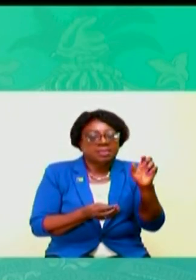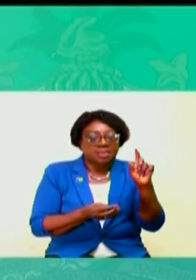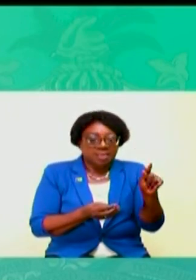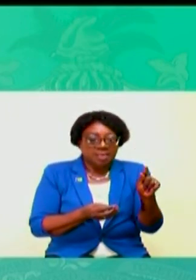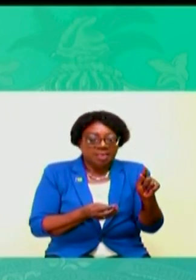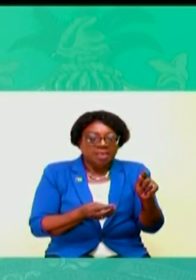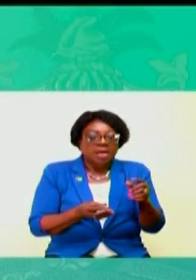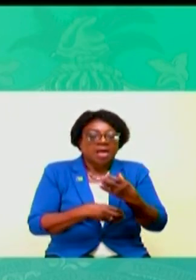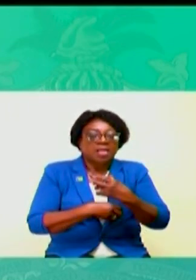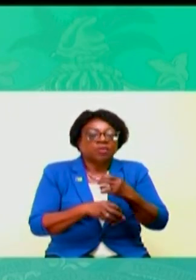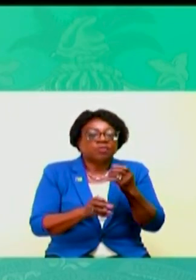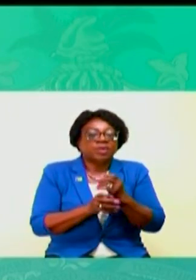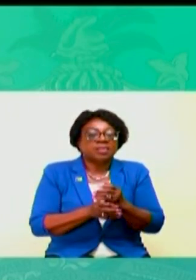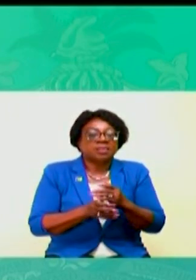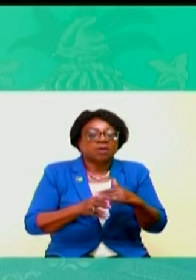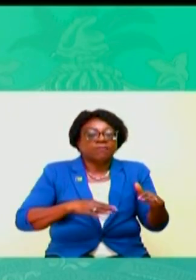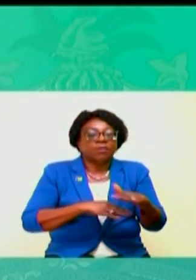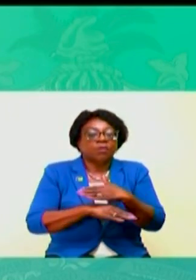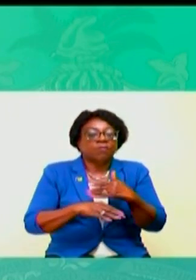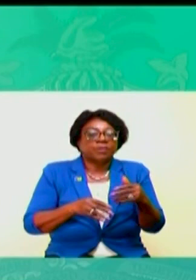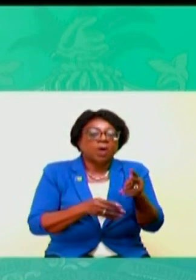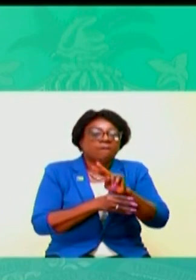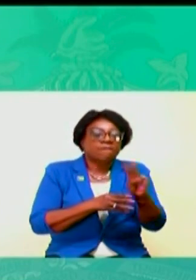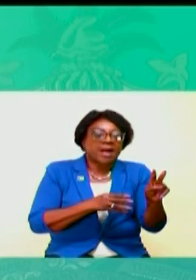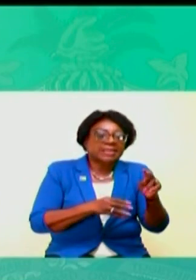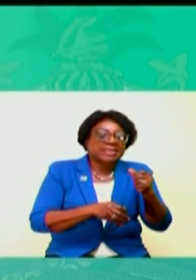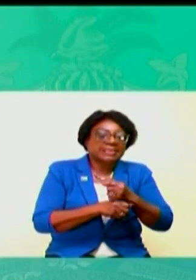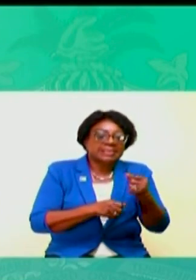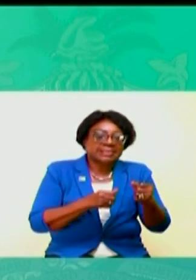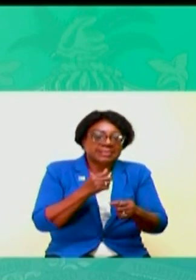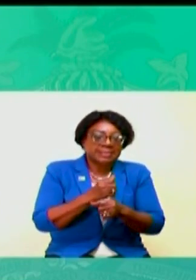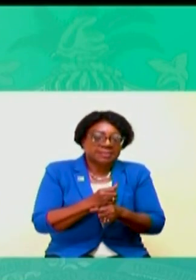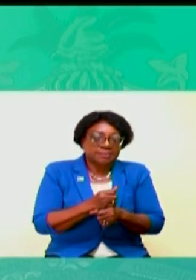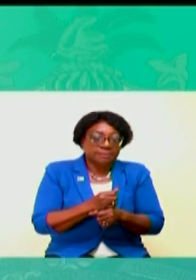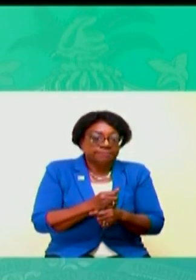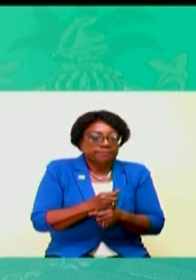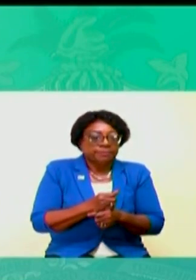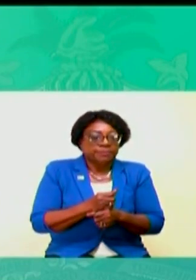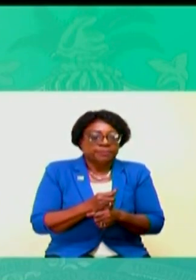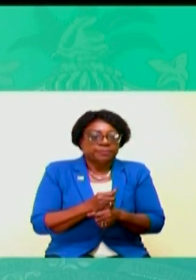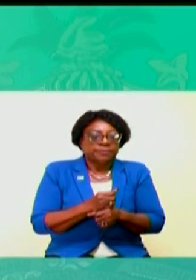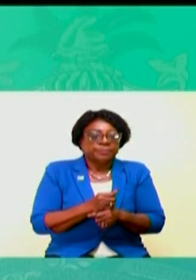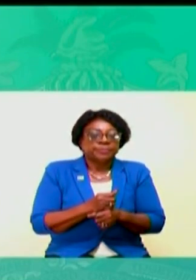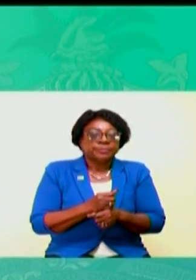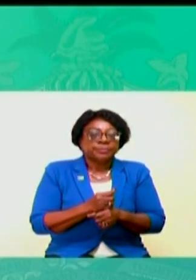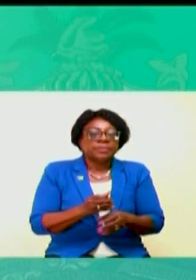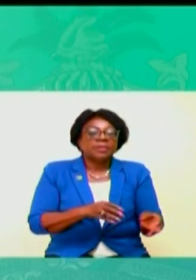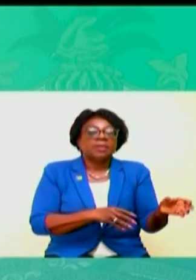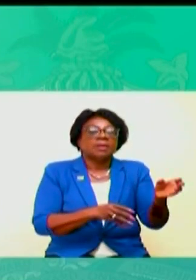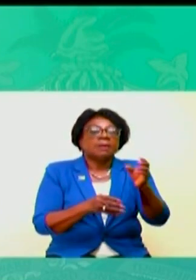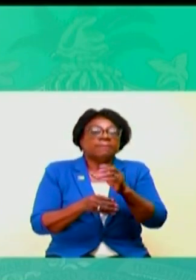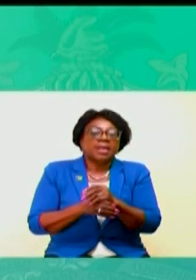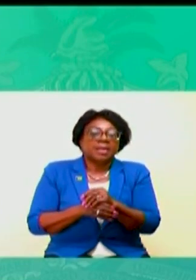of an overly complicated VAT system, and the results were clear. Compliance plummeted,